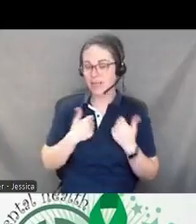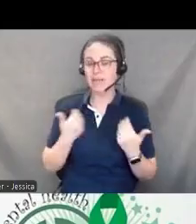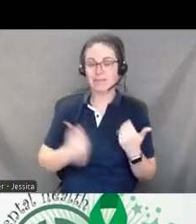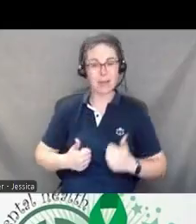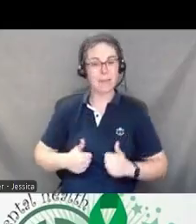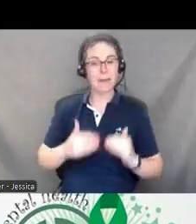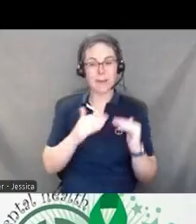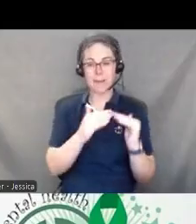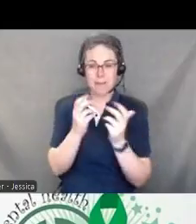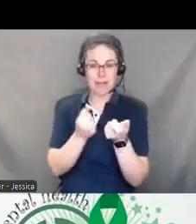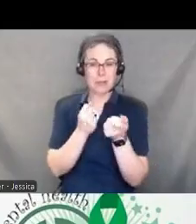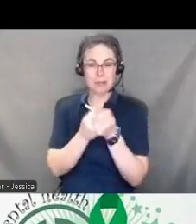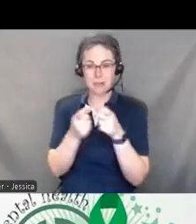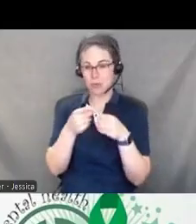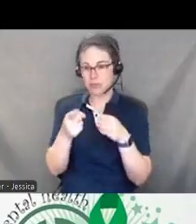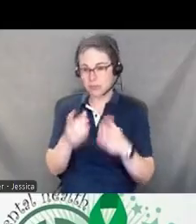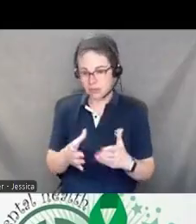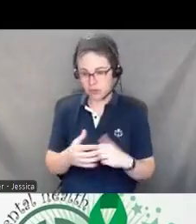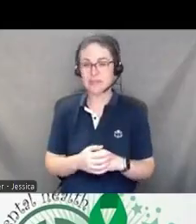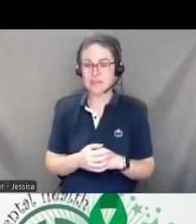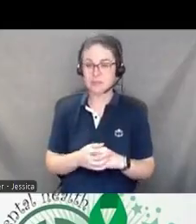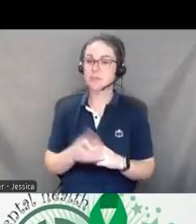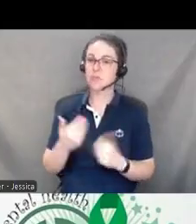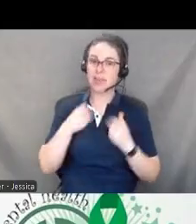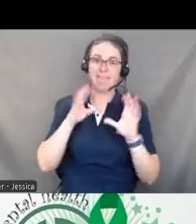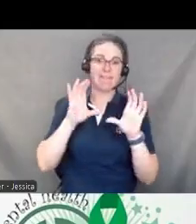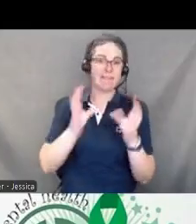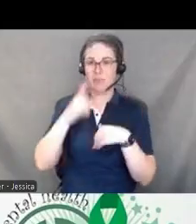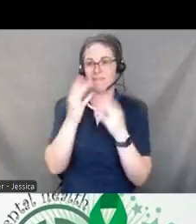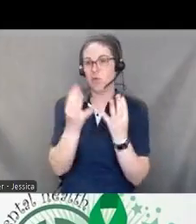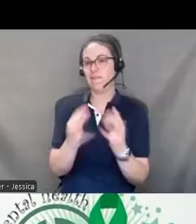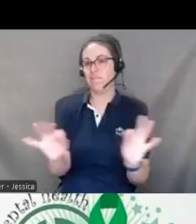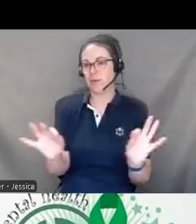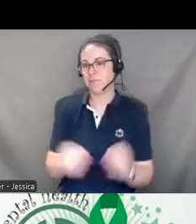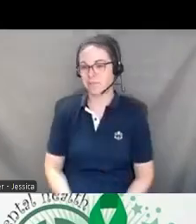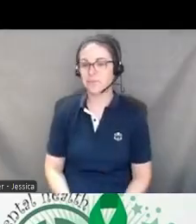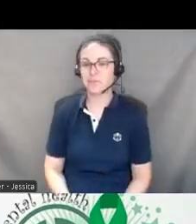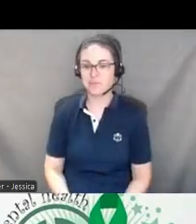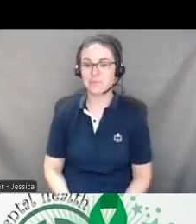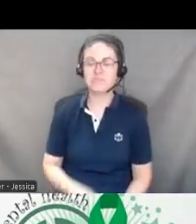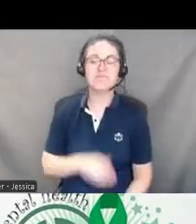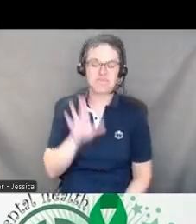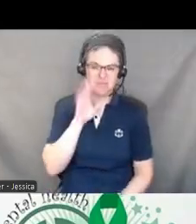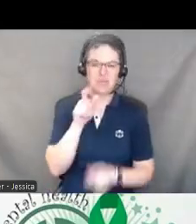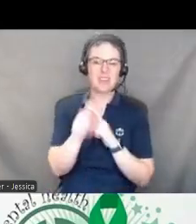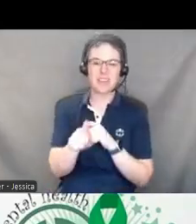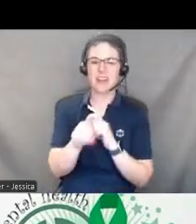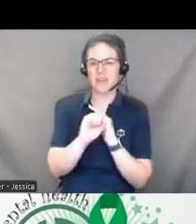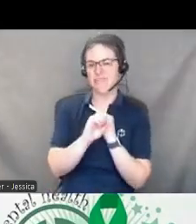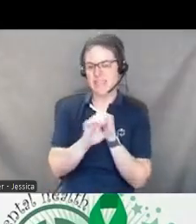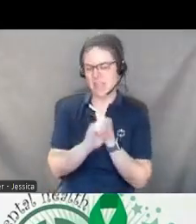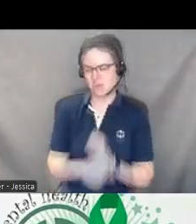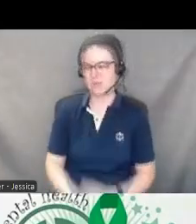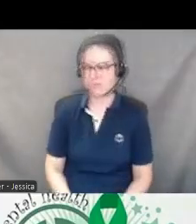specialist because of it. We have the class for free. So I will get you that flyer, Dakota, that put